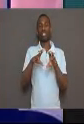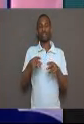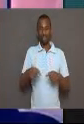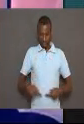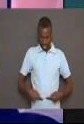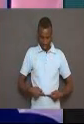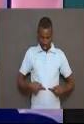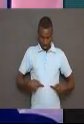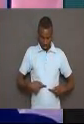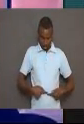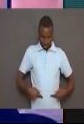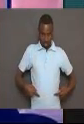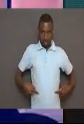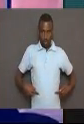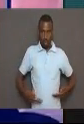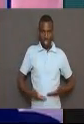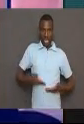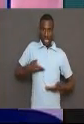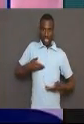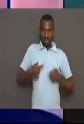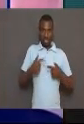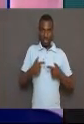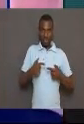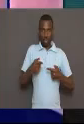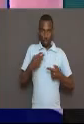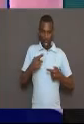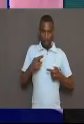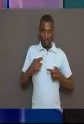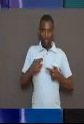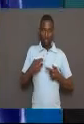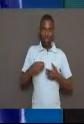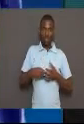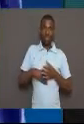muscles pull the ribs upward and outward.